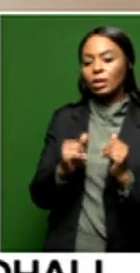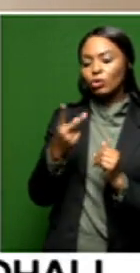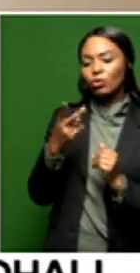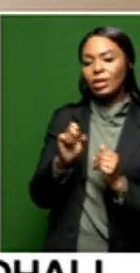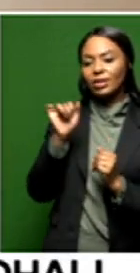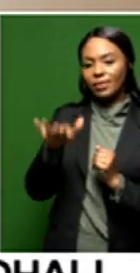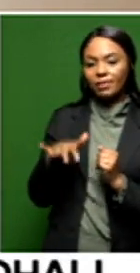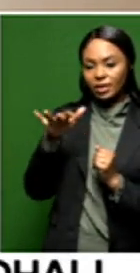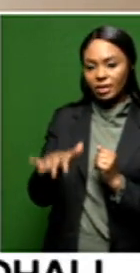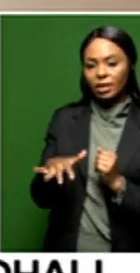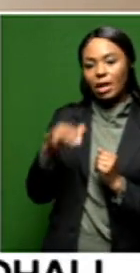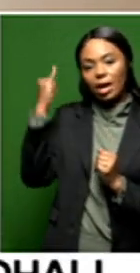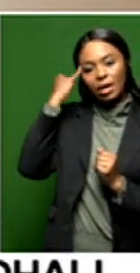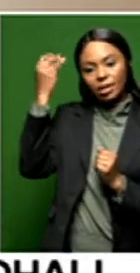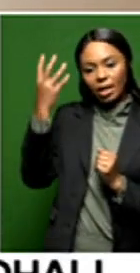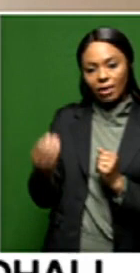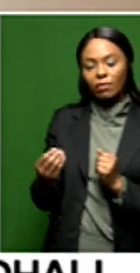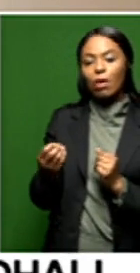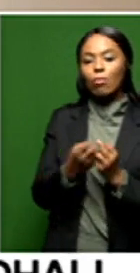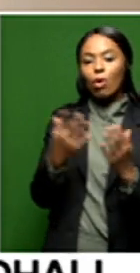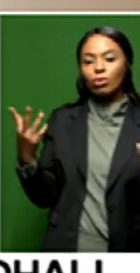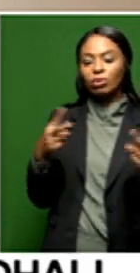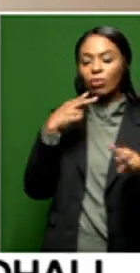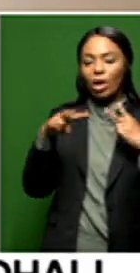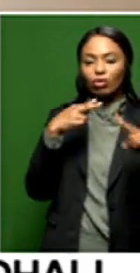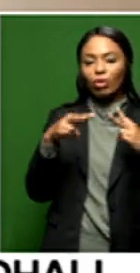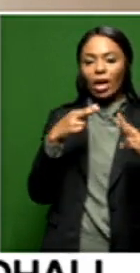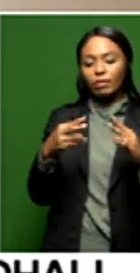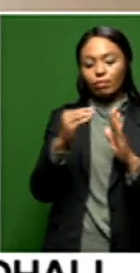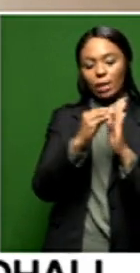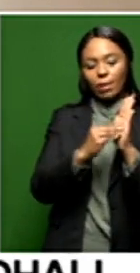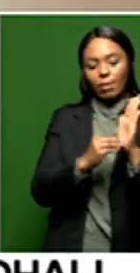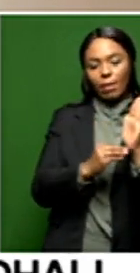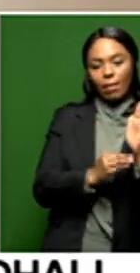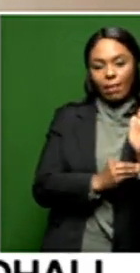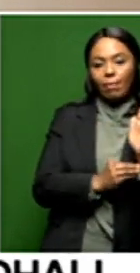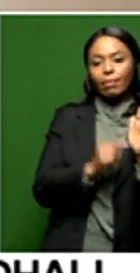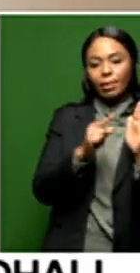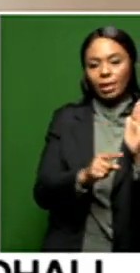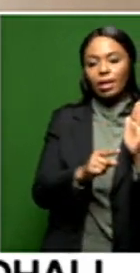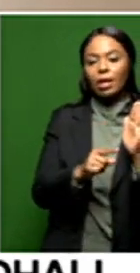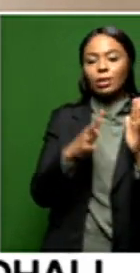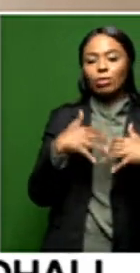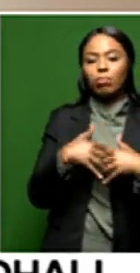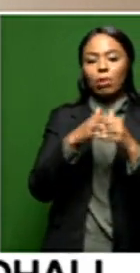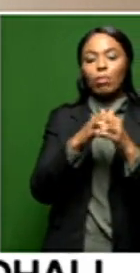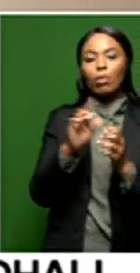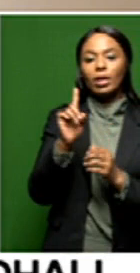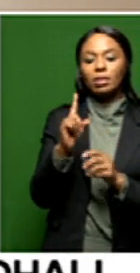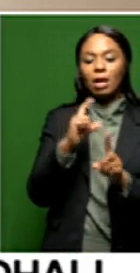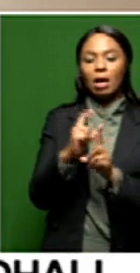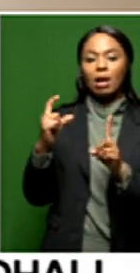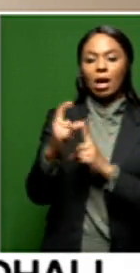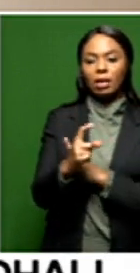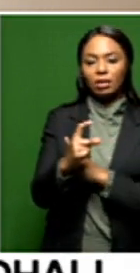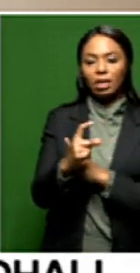what they did is they put a number of restaurants and chefs from Lisbon into the space to create like a more cultural